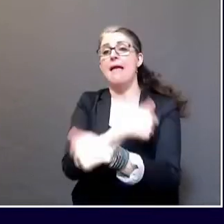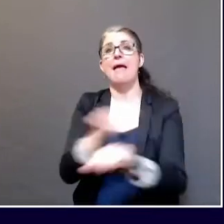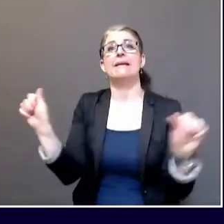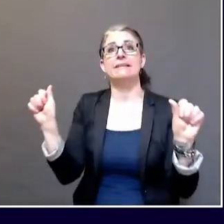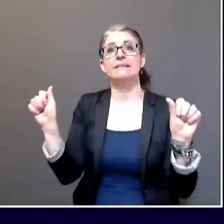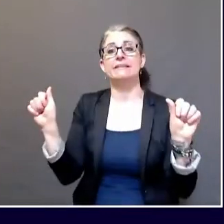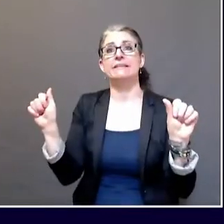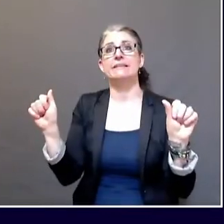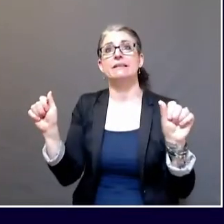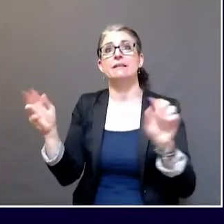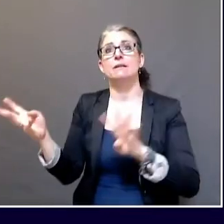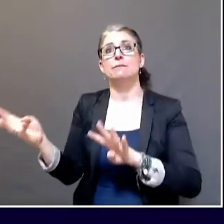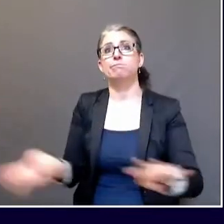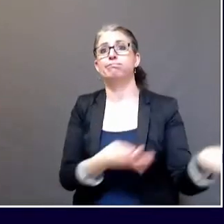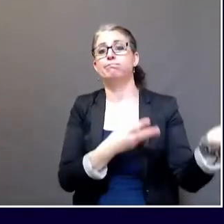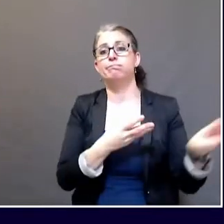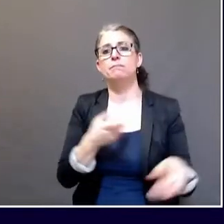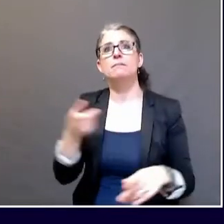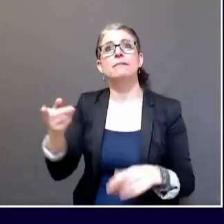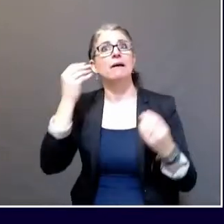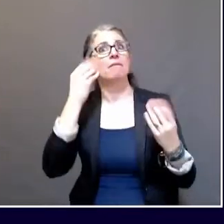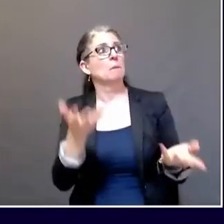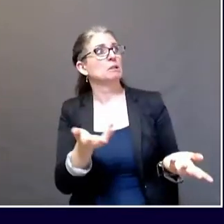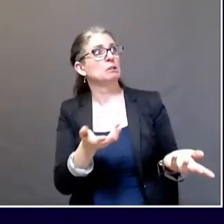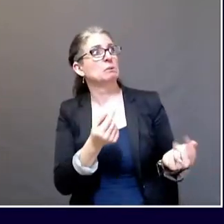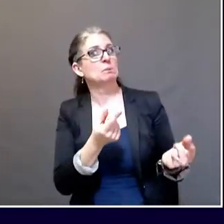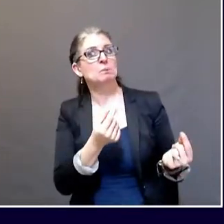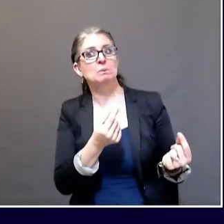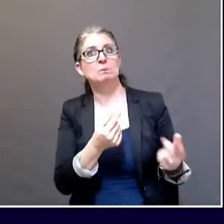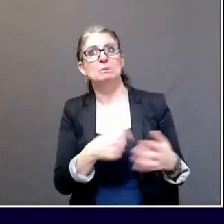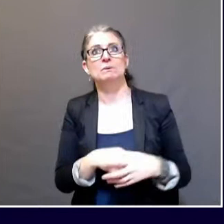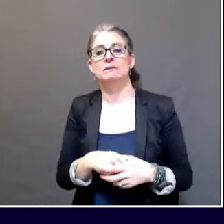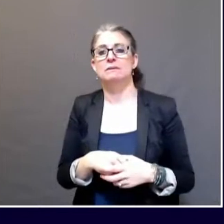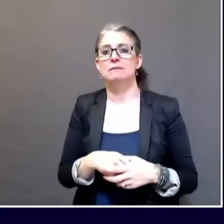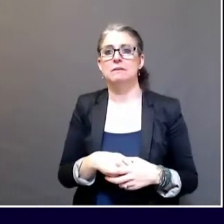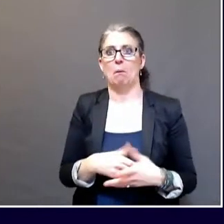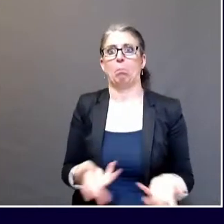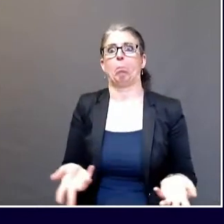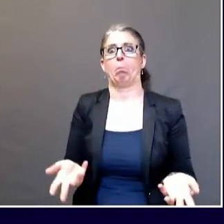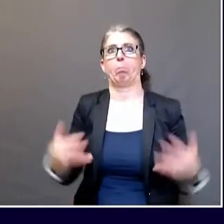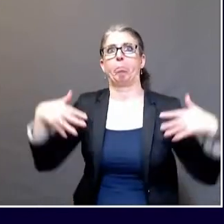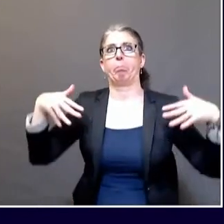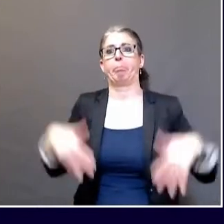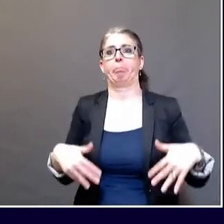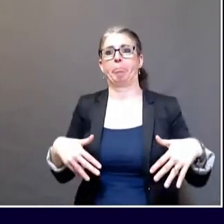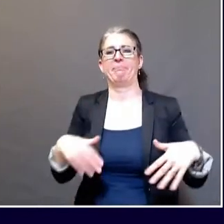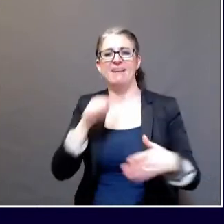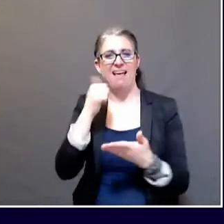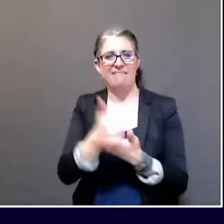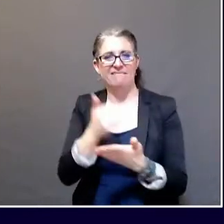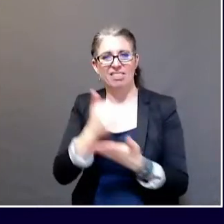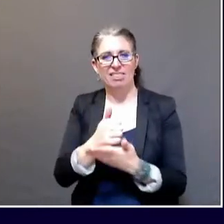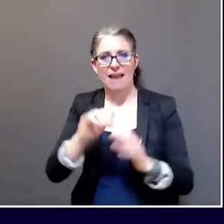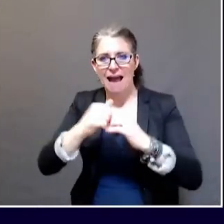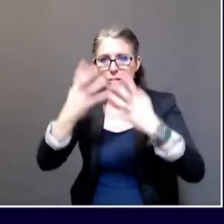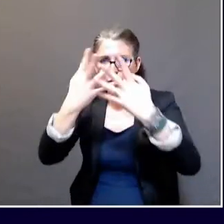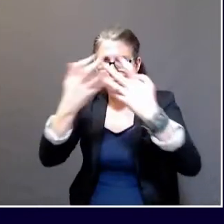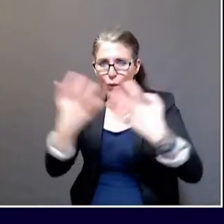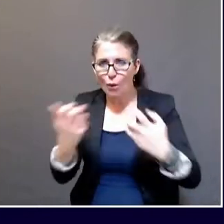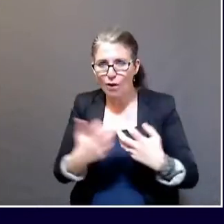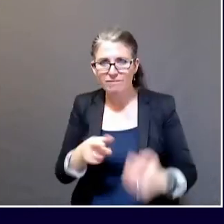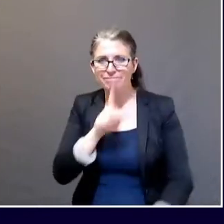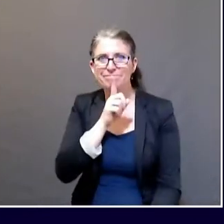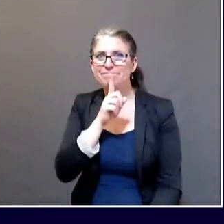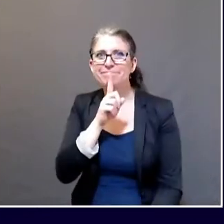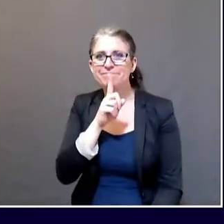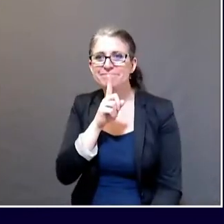to occur, but that we then do something with it. We follow up with folks to say, hey, thank you for pre-registering. Here is a place that